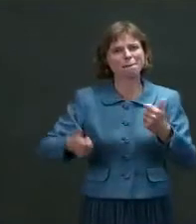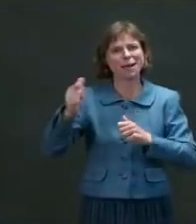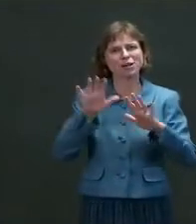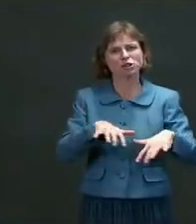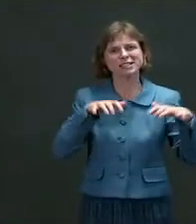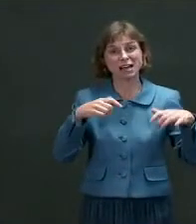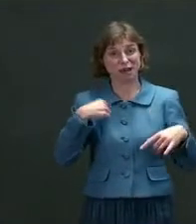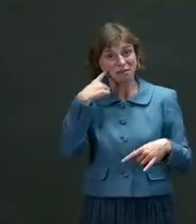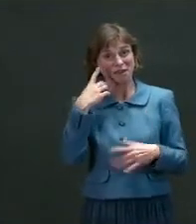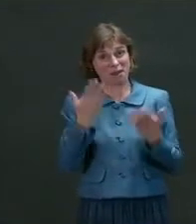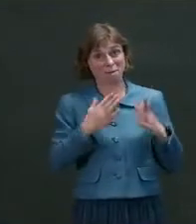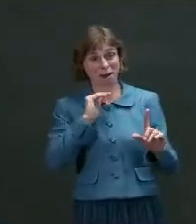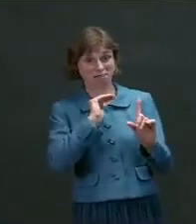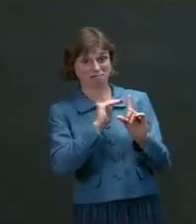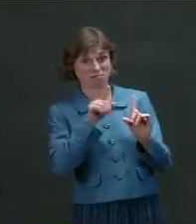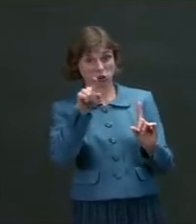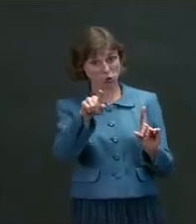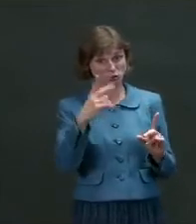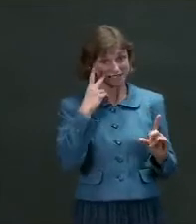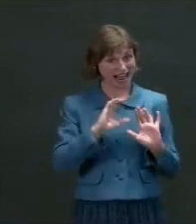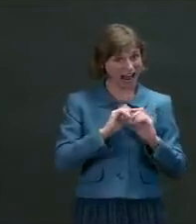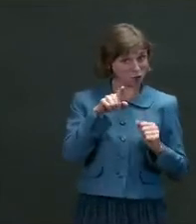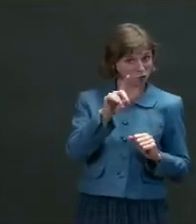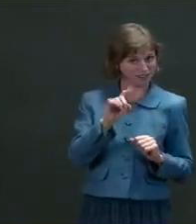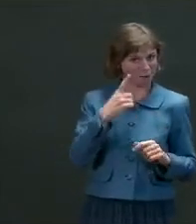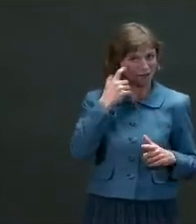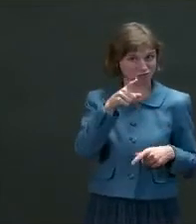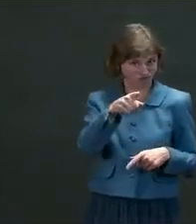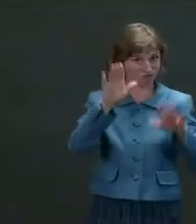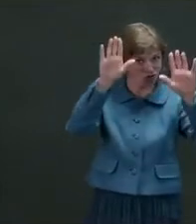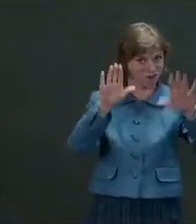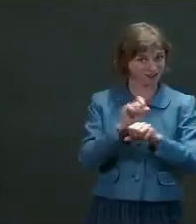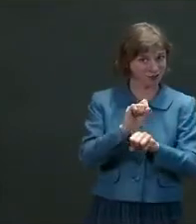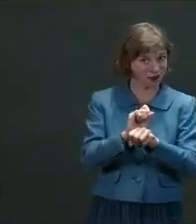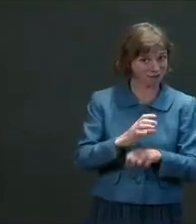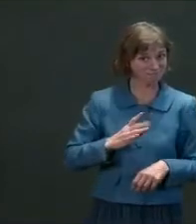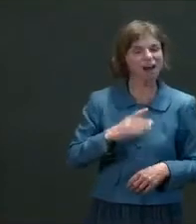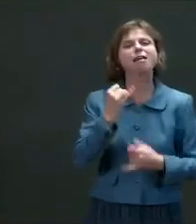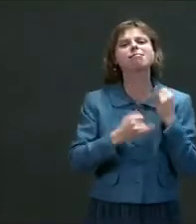it because you're doing such a great job. One last question. I